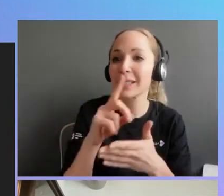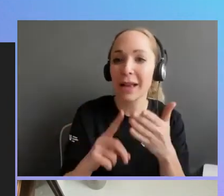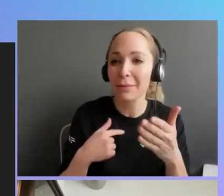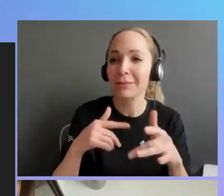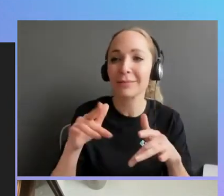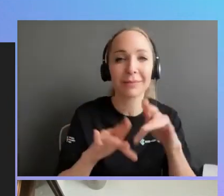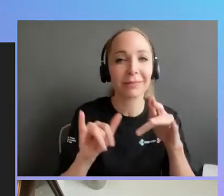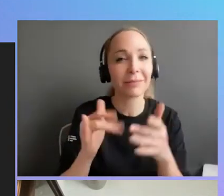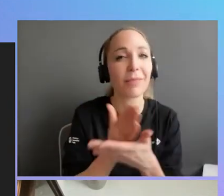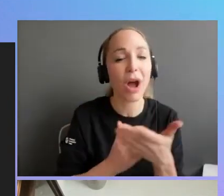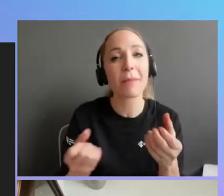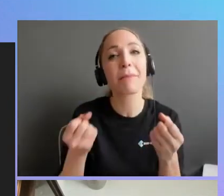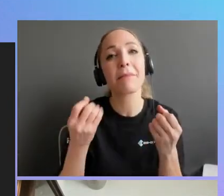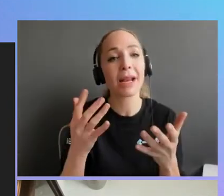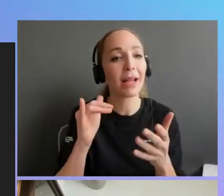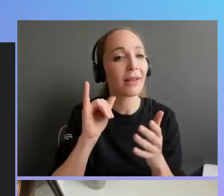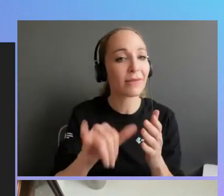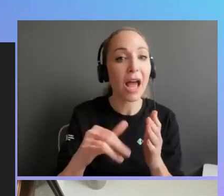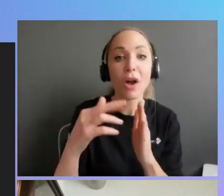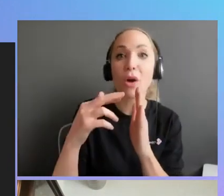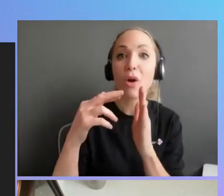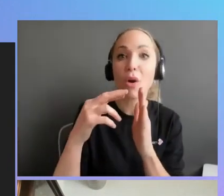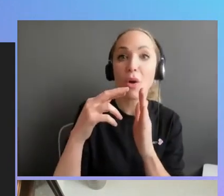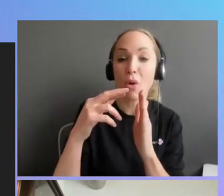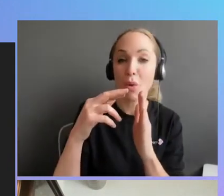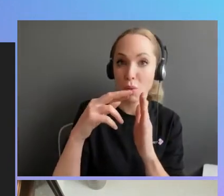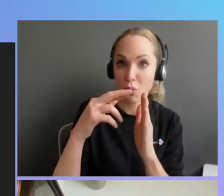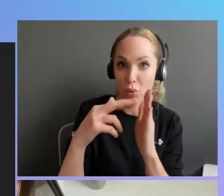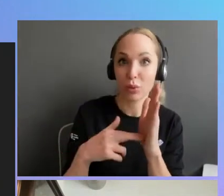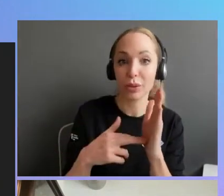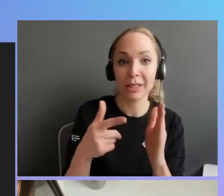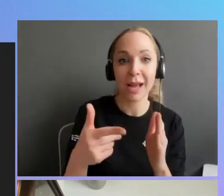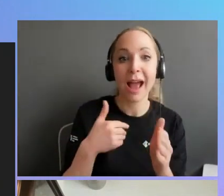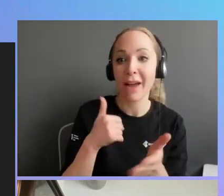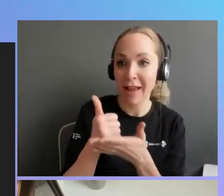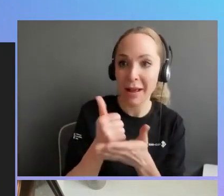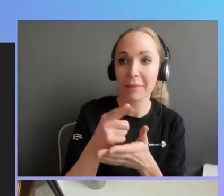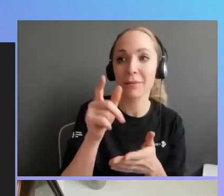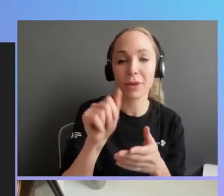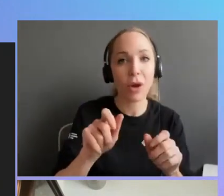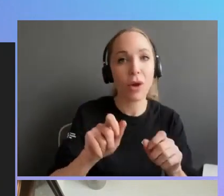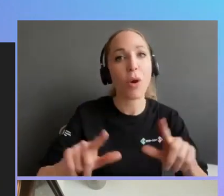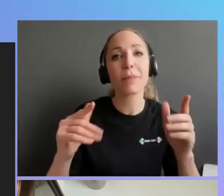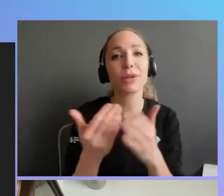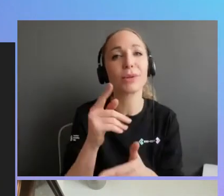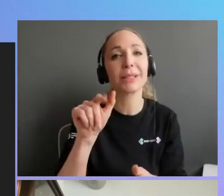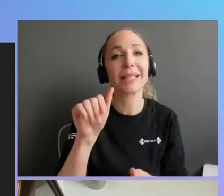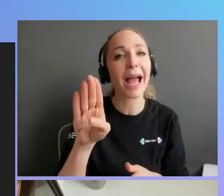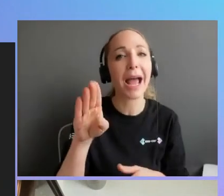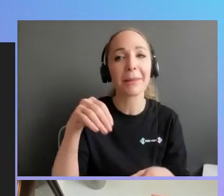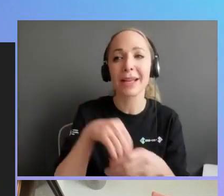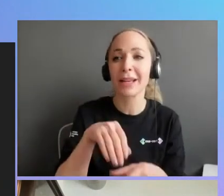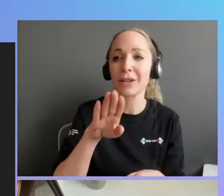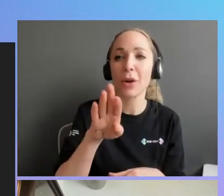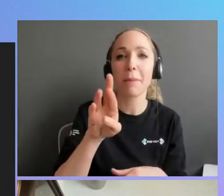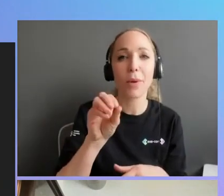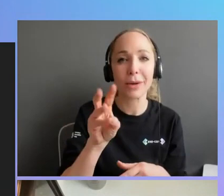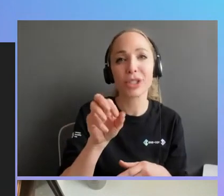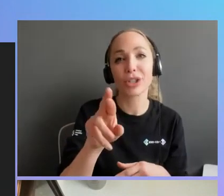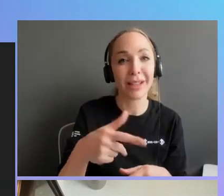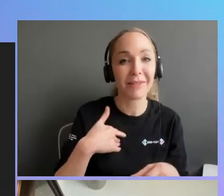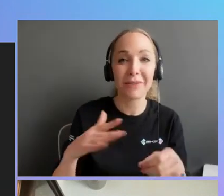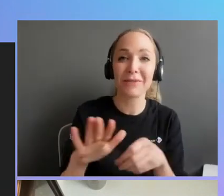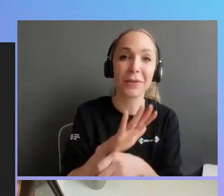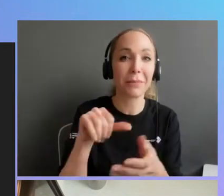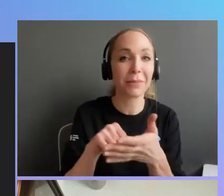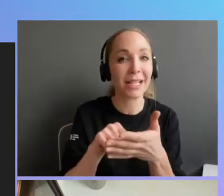rules have help pages for them that you can click, and it'll open up a new tab in your browser. I'm not going to open that right now, but there's a full page all about how you can